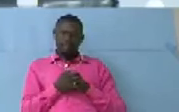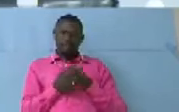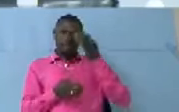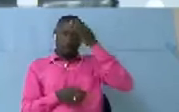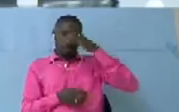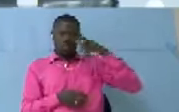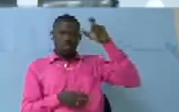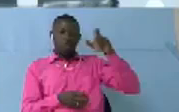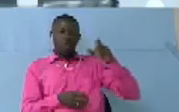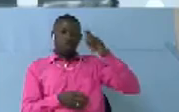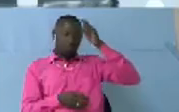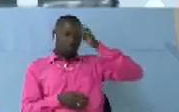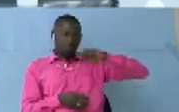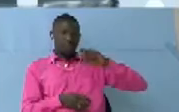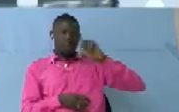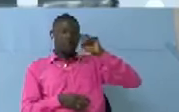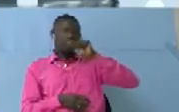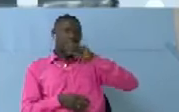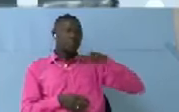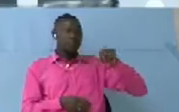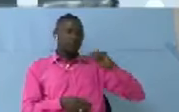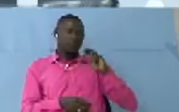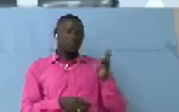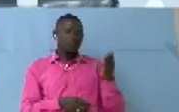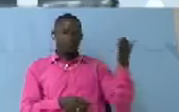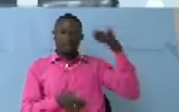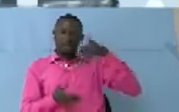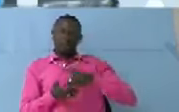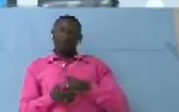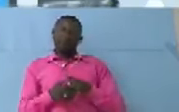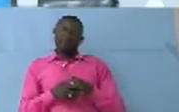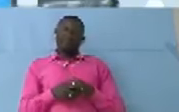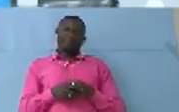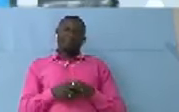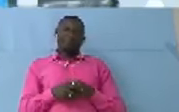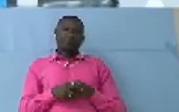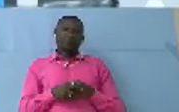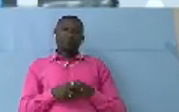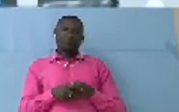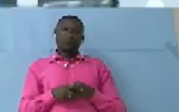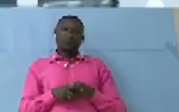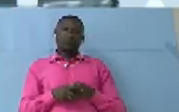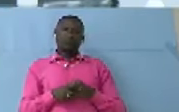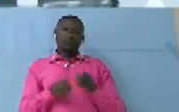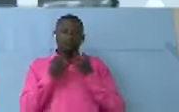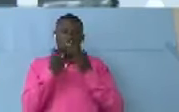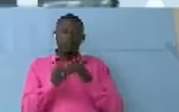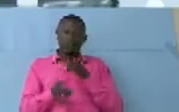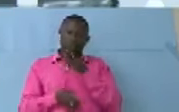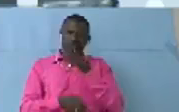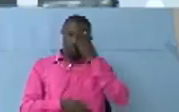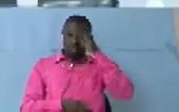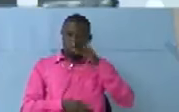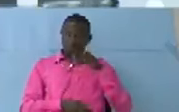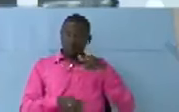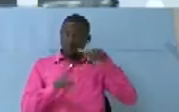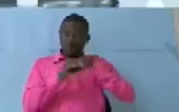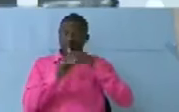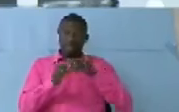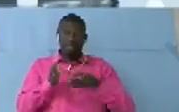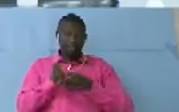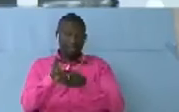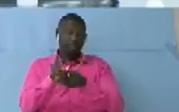Commissioner Sani Buntano. Commissioner Sani Kevin. Ako knew this boy is among their leader. And he said this boy is